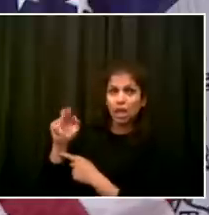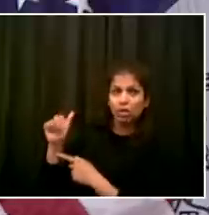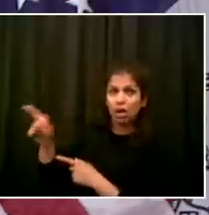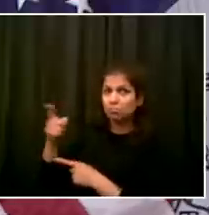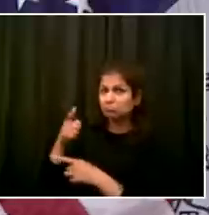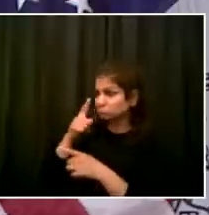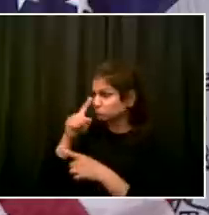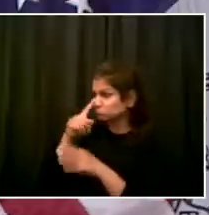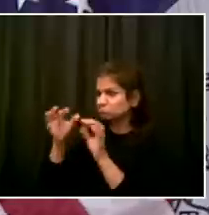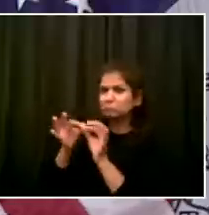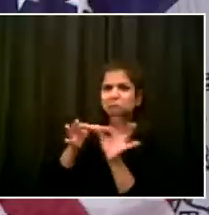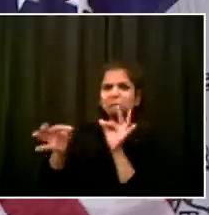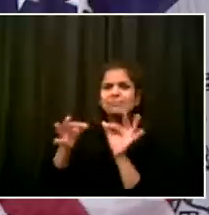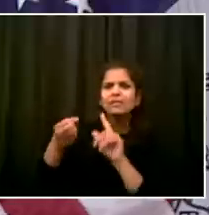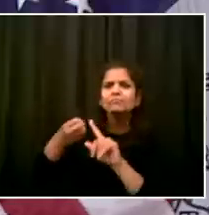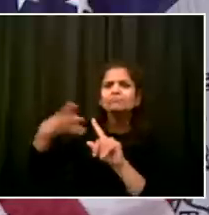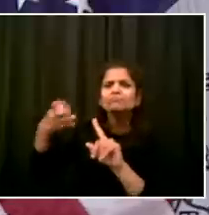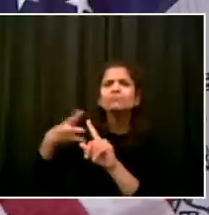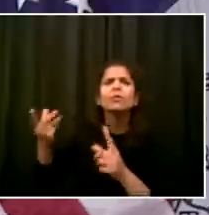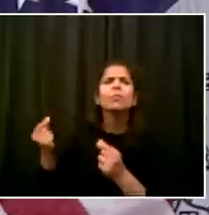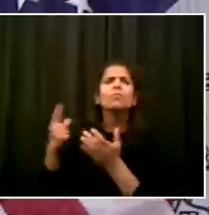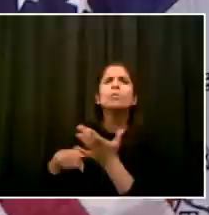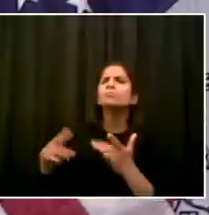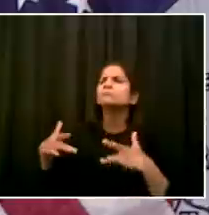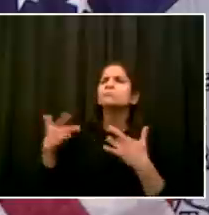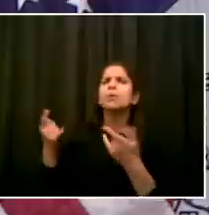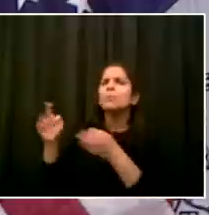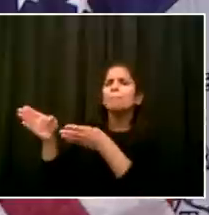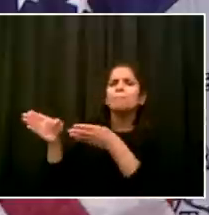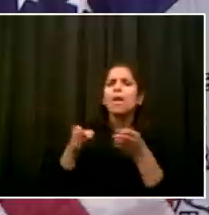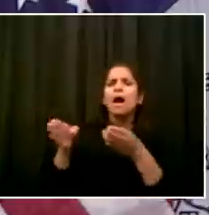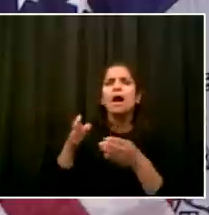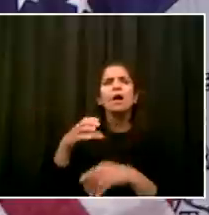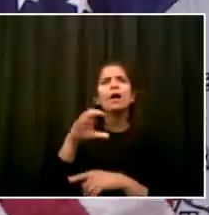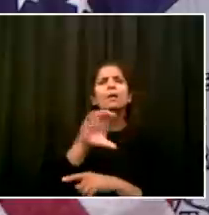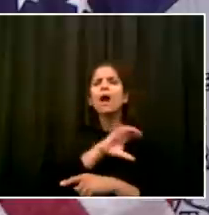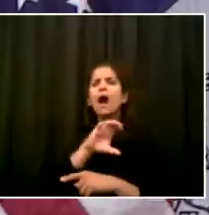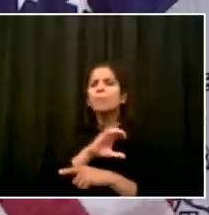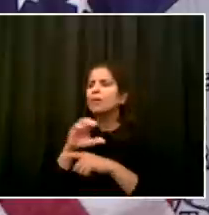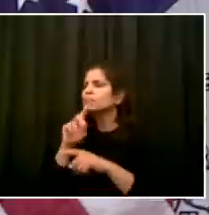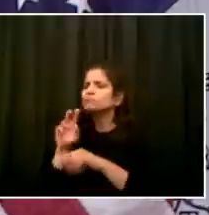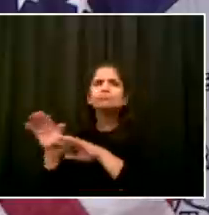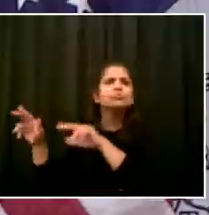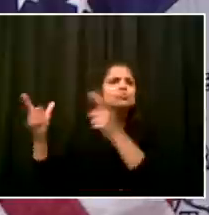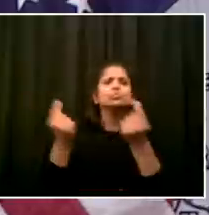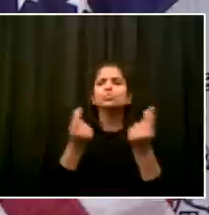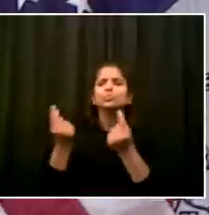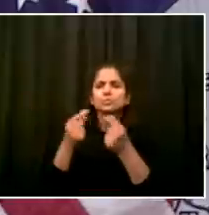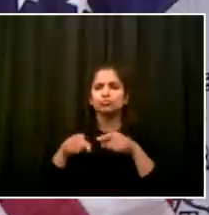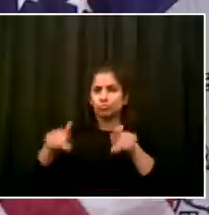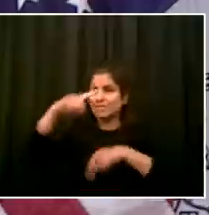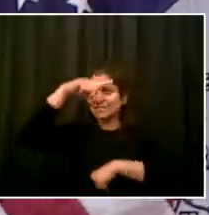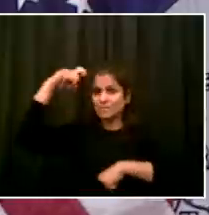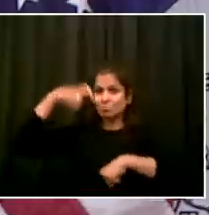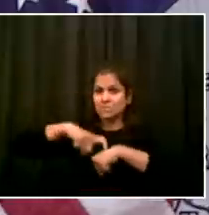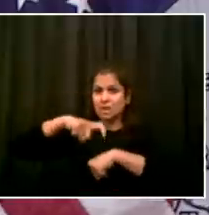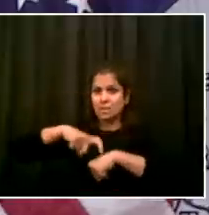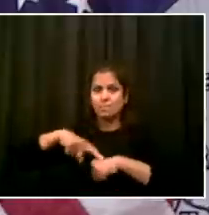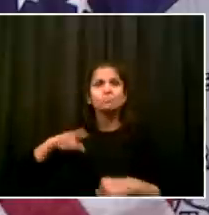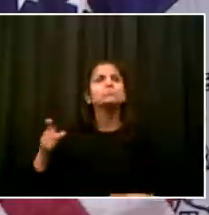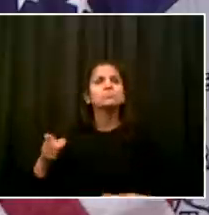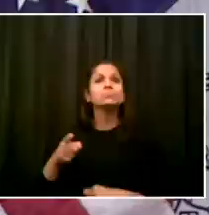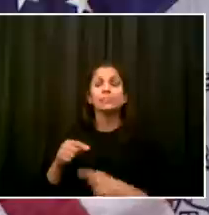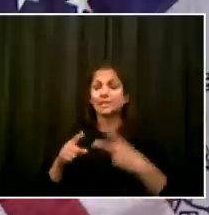in neighborhoods, understanding people going through a lot. And then I want Eric Cumberbatch to just jump in briefly and give people a flavor